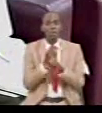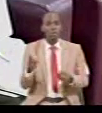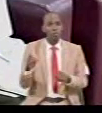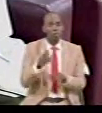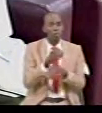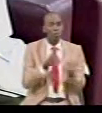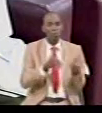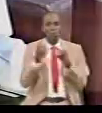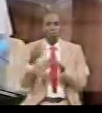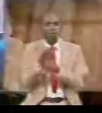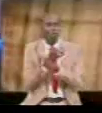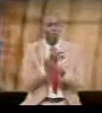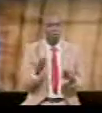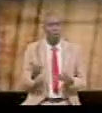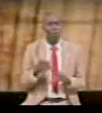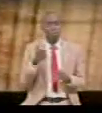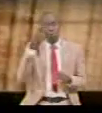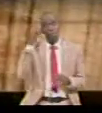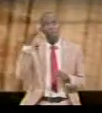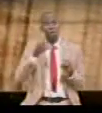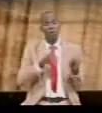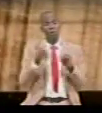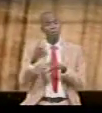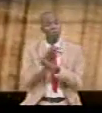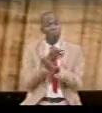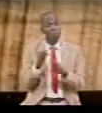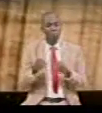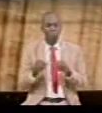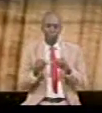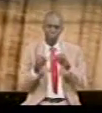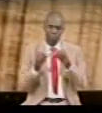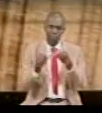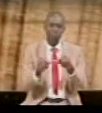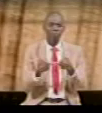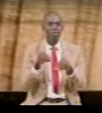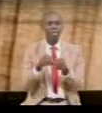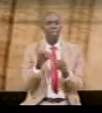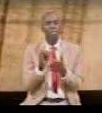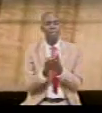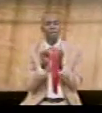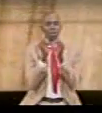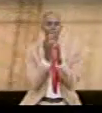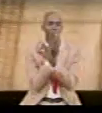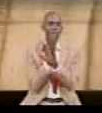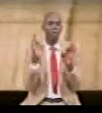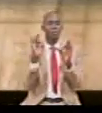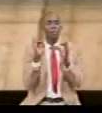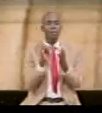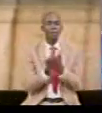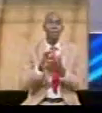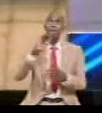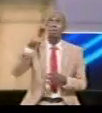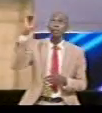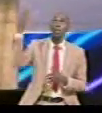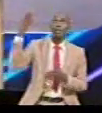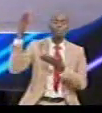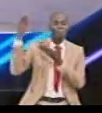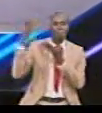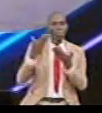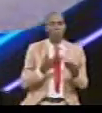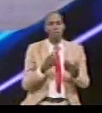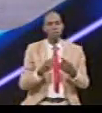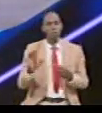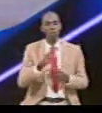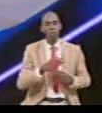he has set you free, remain solidly in that freedom that grace has brought into your life.